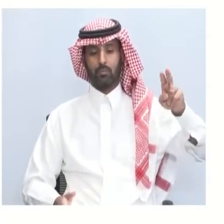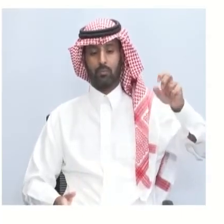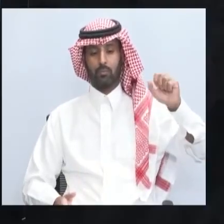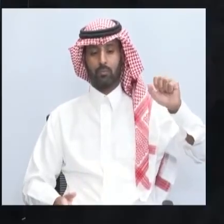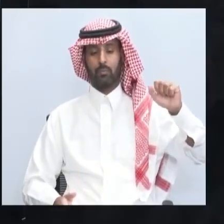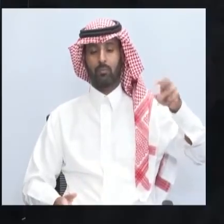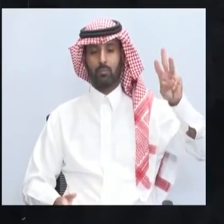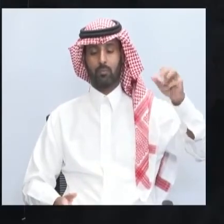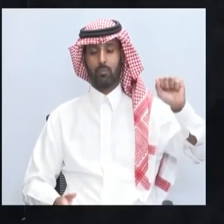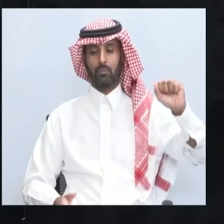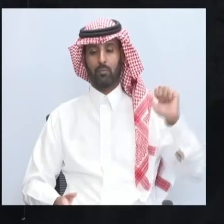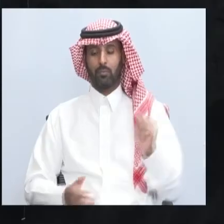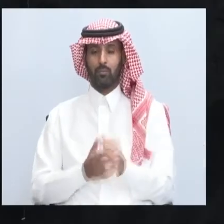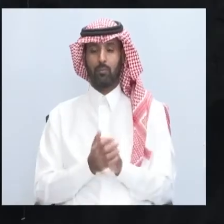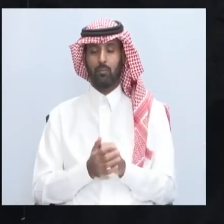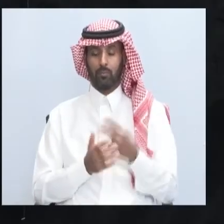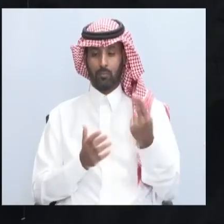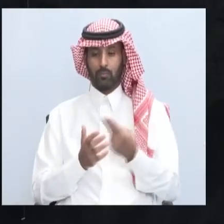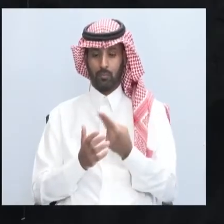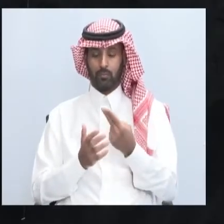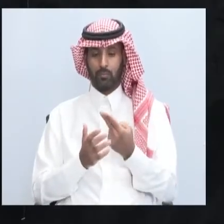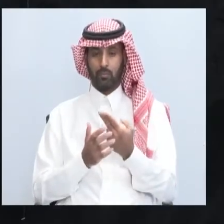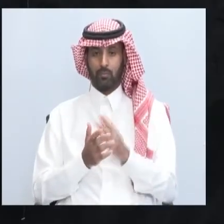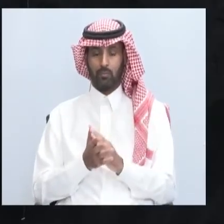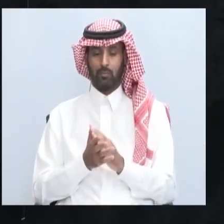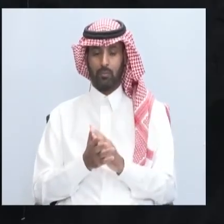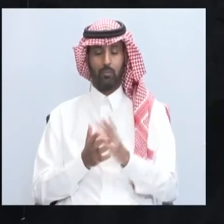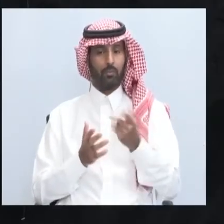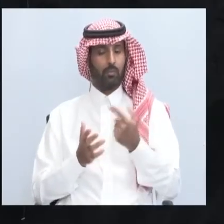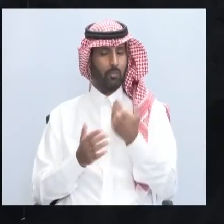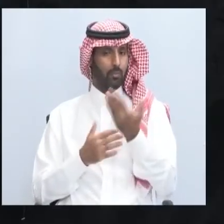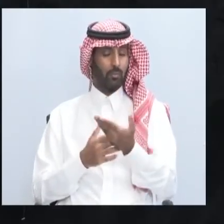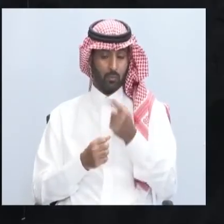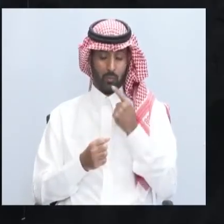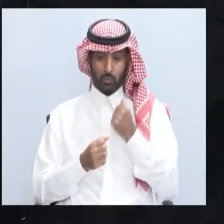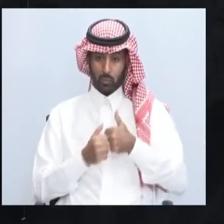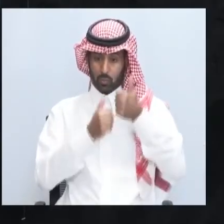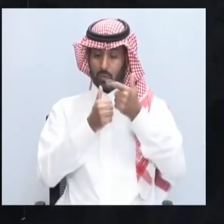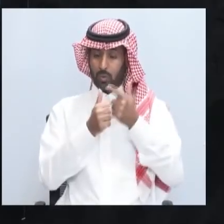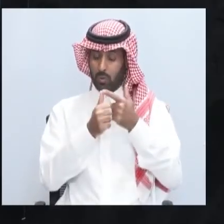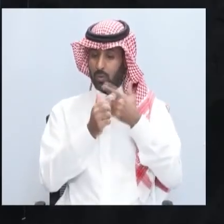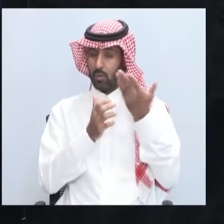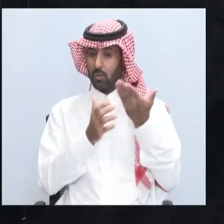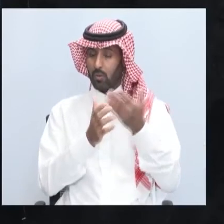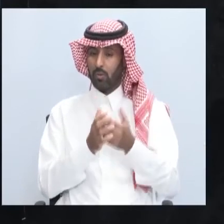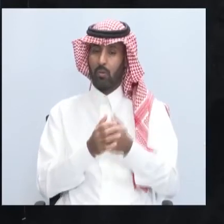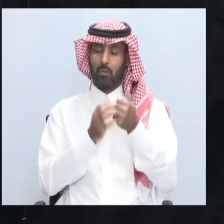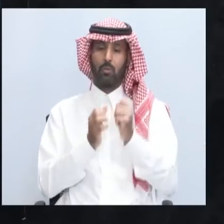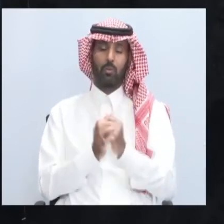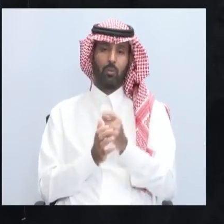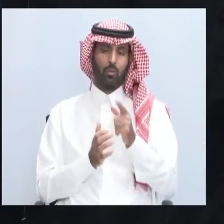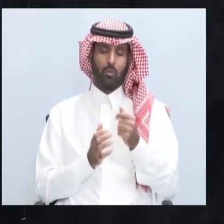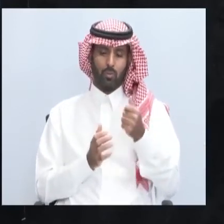D-A-R-W-A, which is a thing, I give you a hint for the word, the thing that you win at the end of a quiz show or